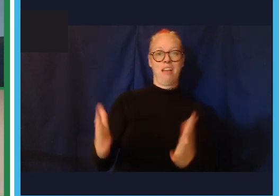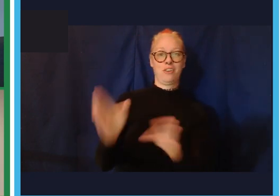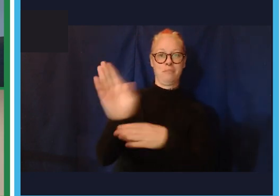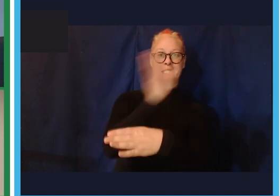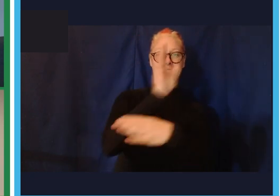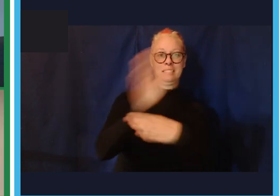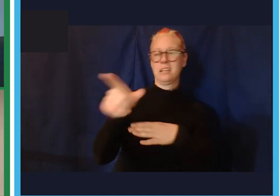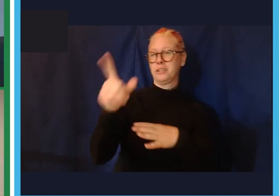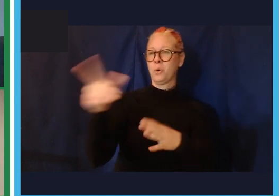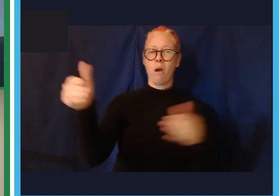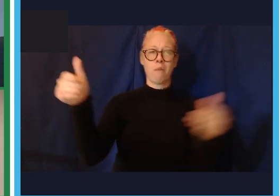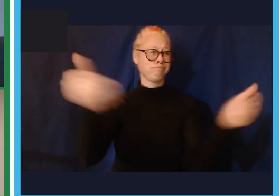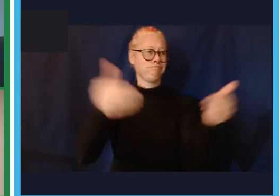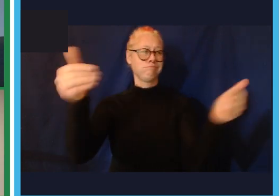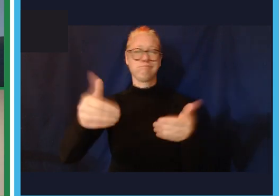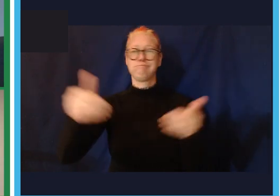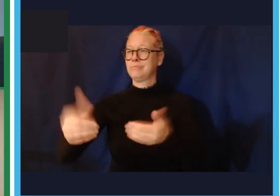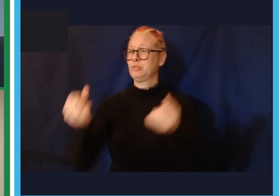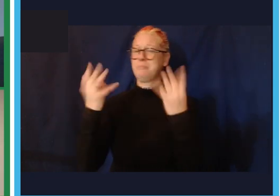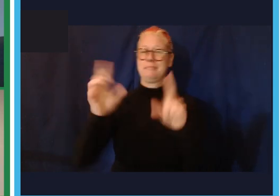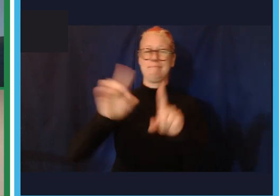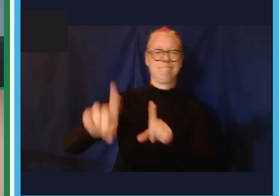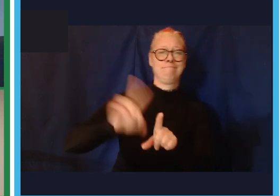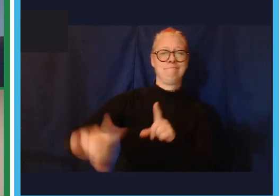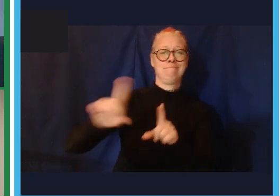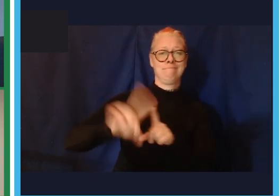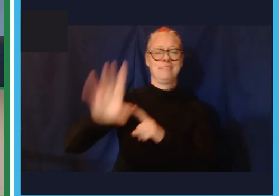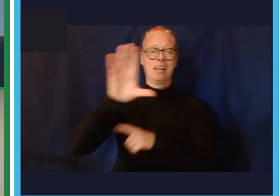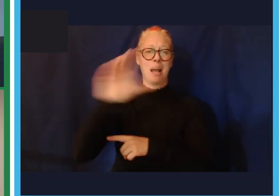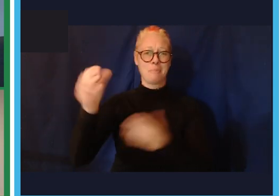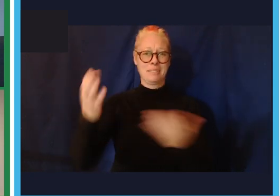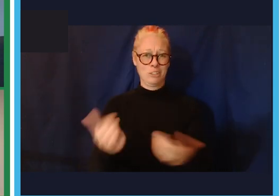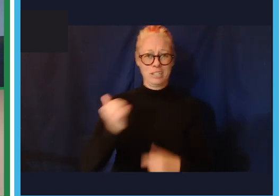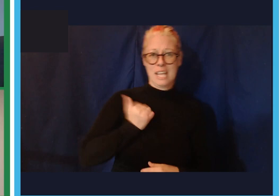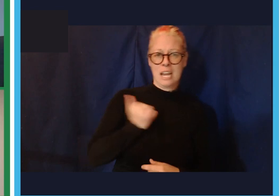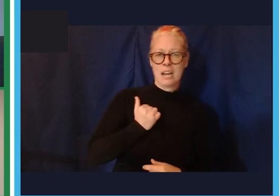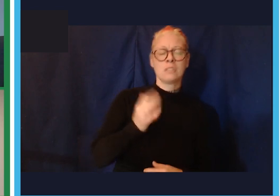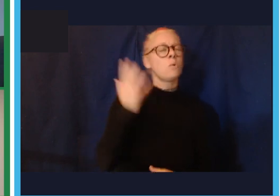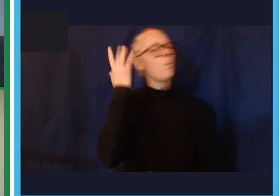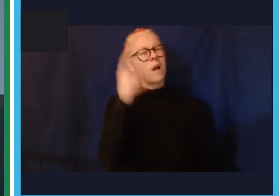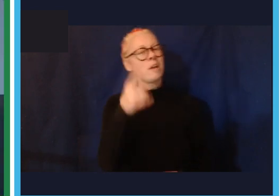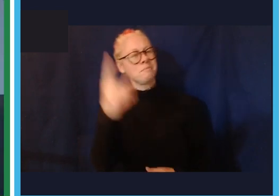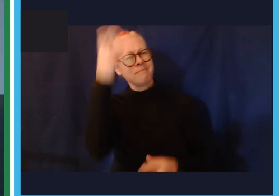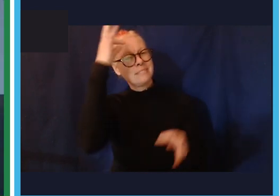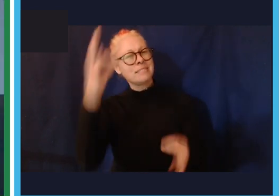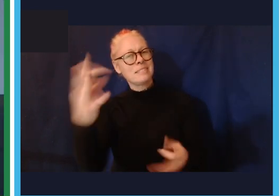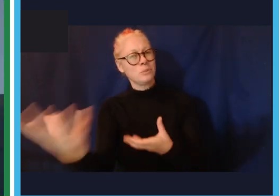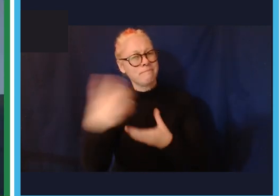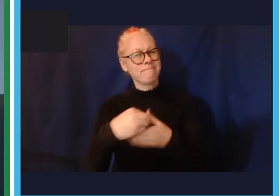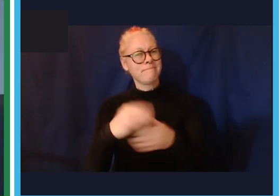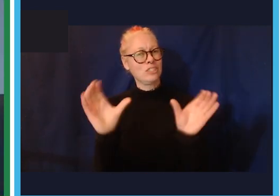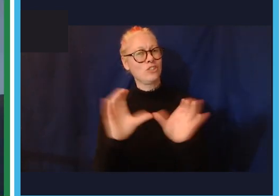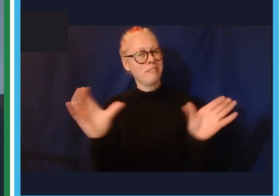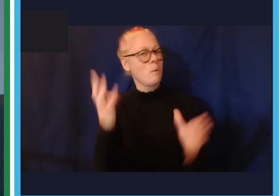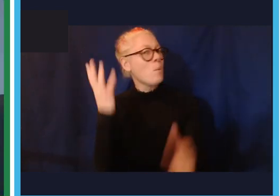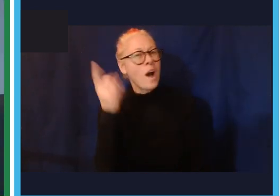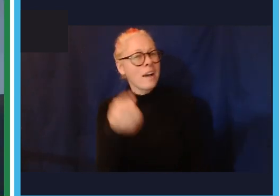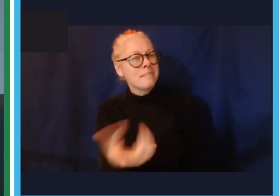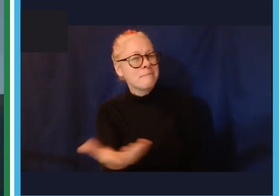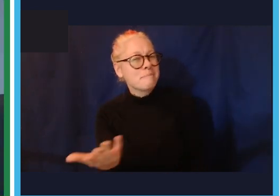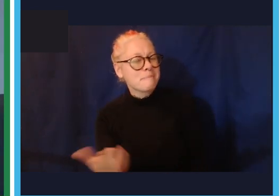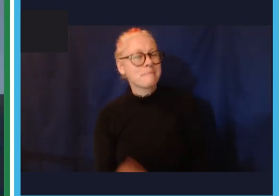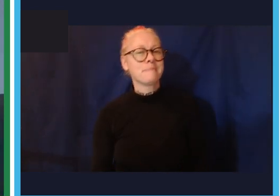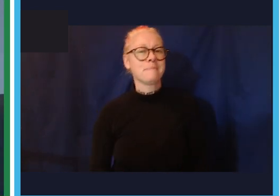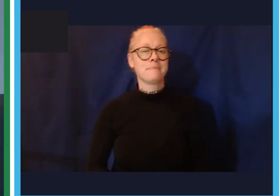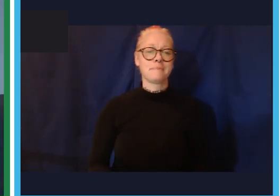decide to do that? Well, I actually was fortunate enough to be able to apply for the